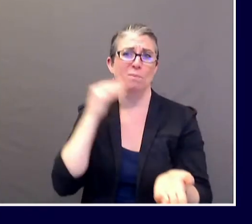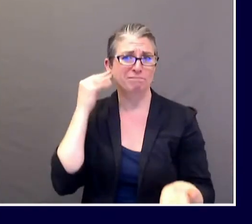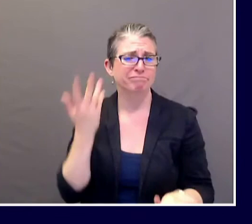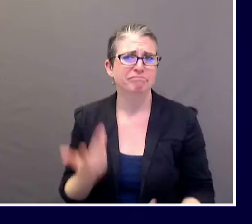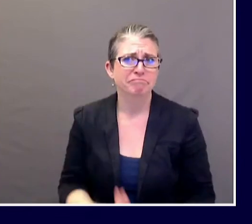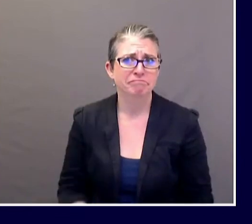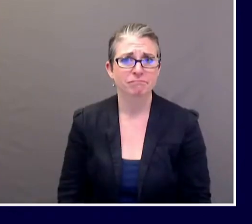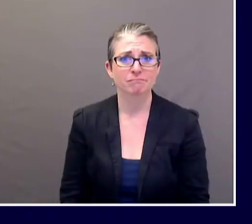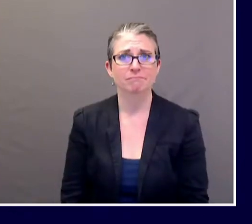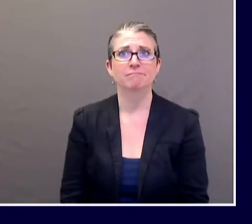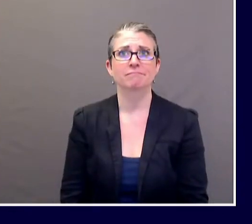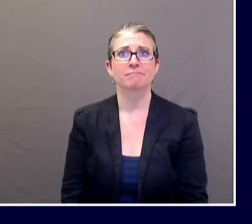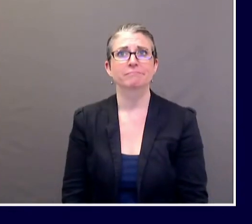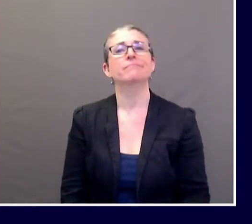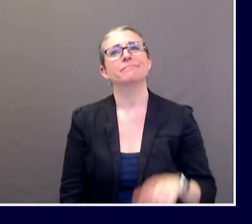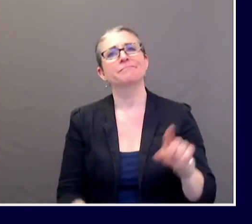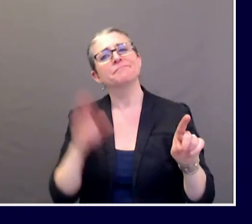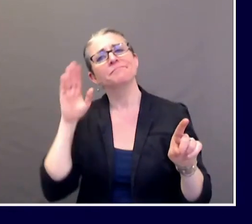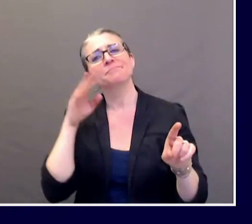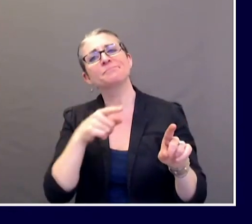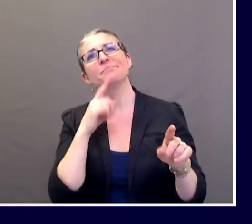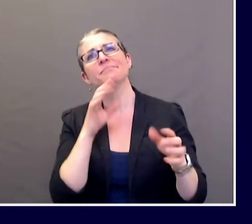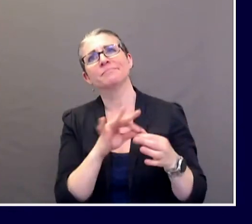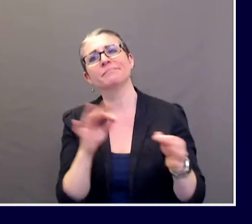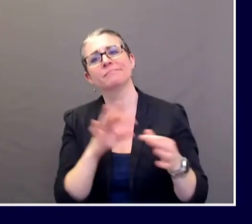You said that it went to, I think you said